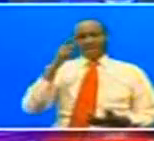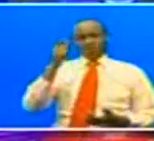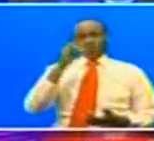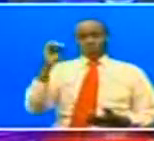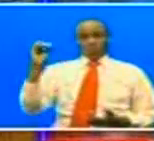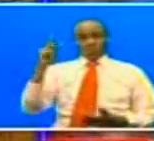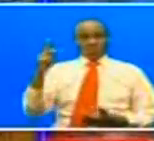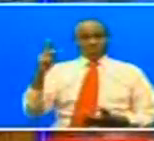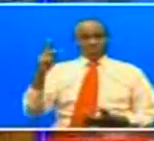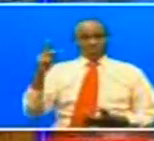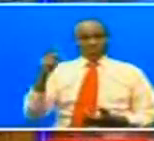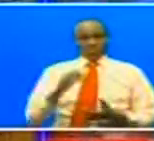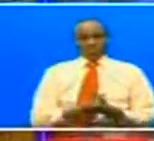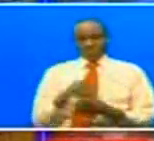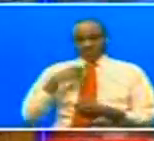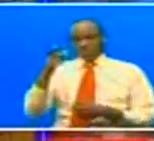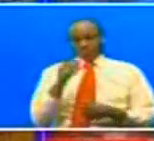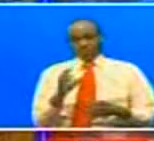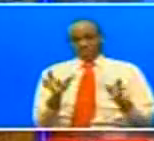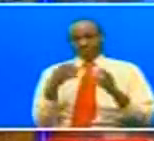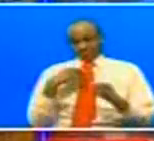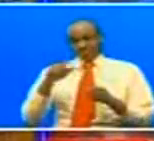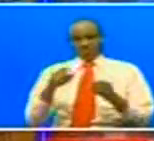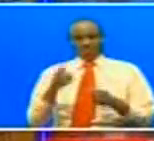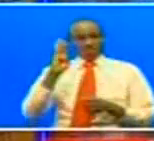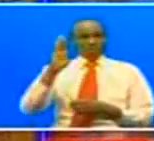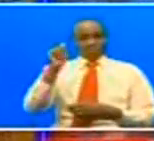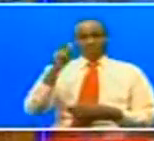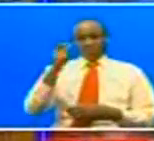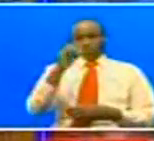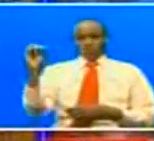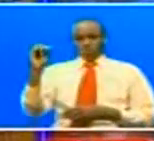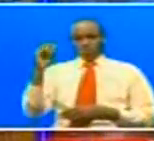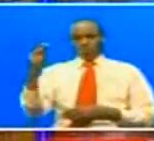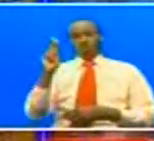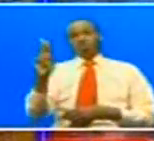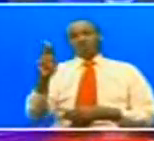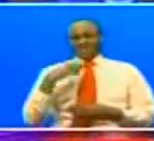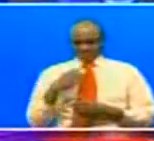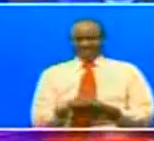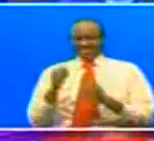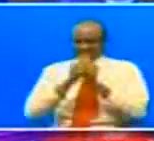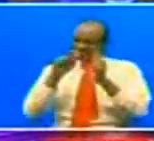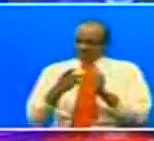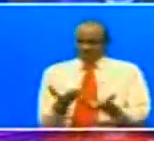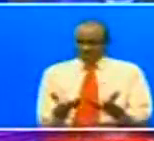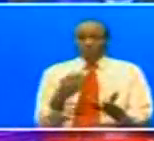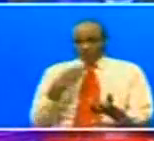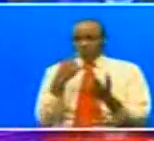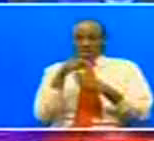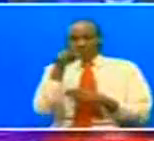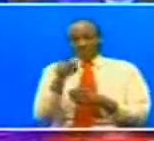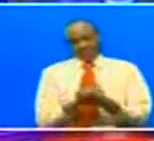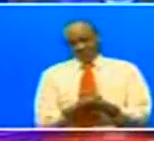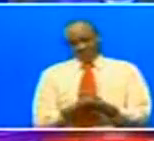Let's not slip up on that one, Jeff. I'm sorry, I can't help it. Batuk. 10,000 a year rotating. That's correct. Want to talk about that